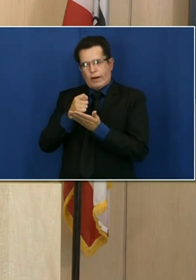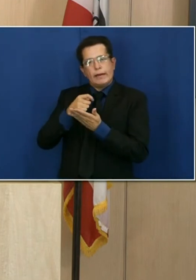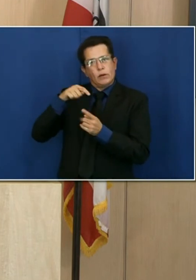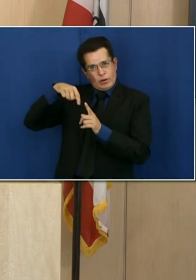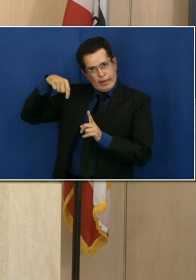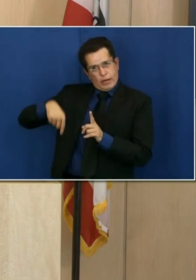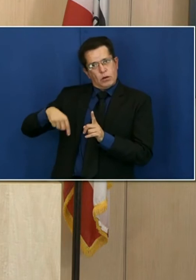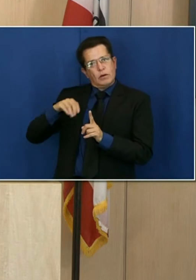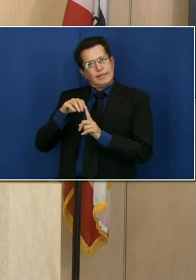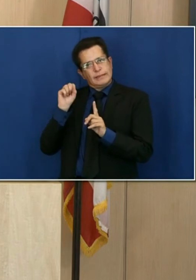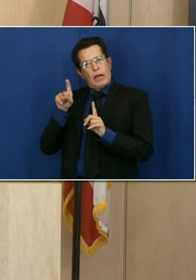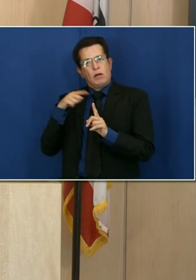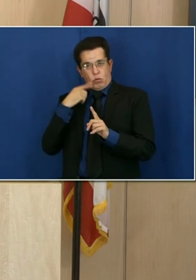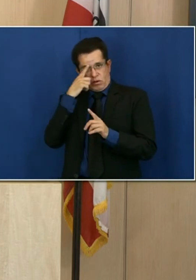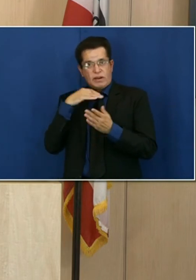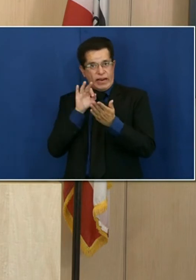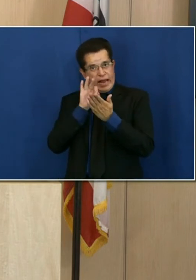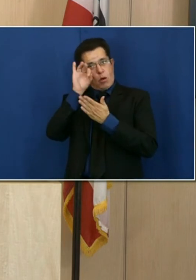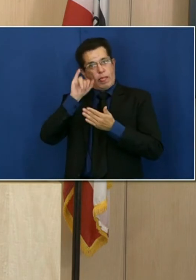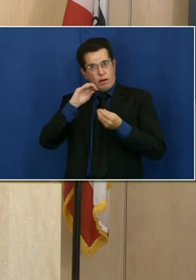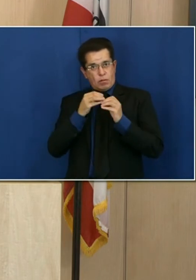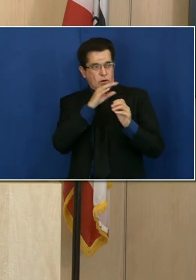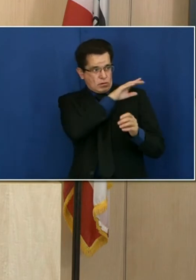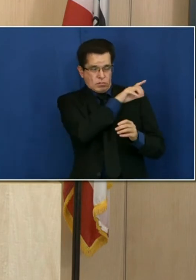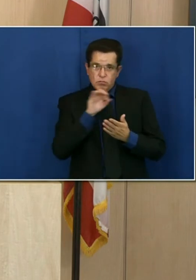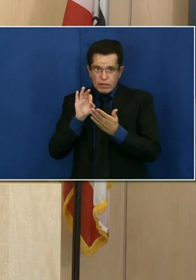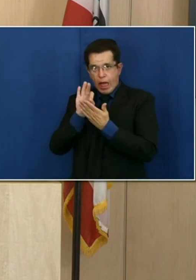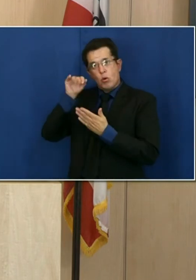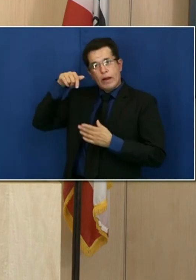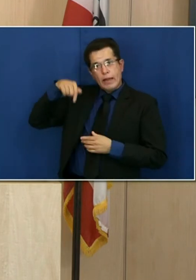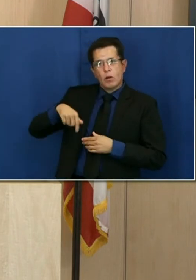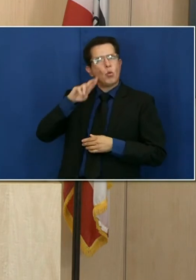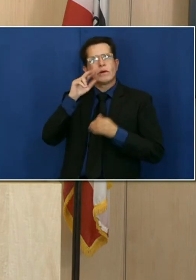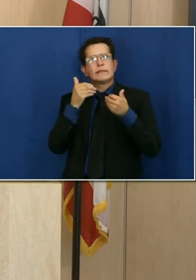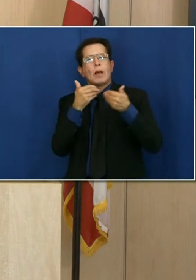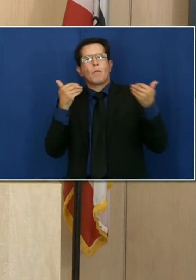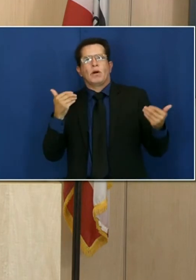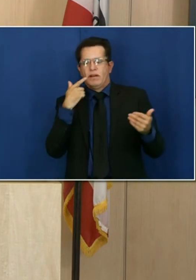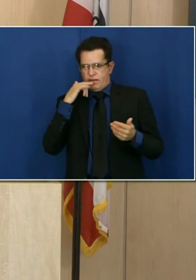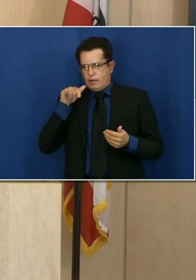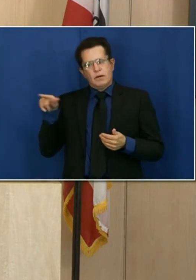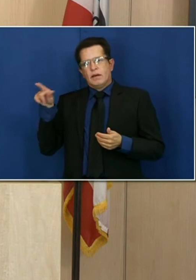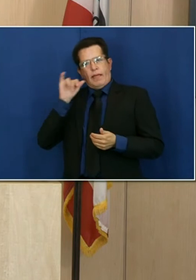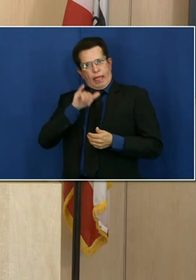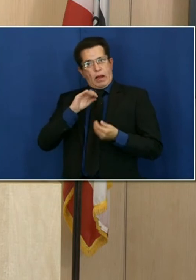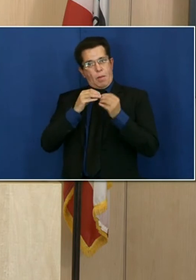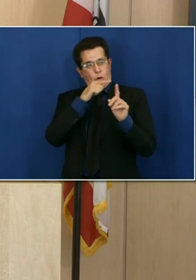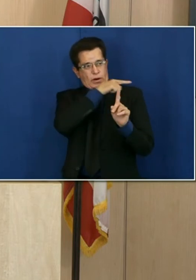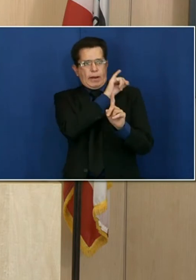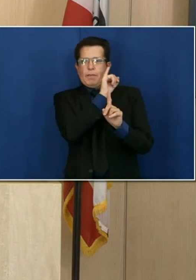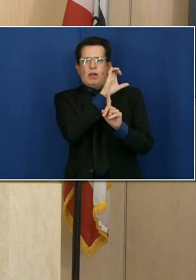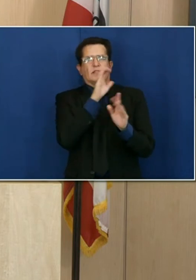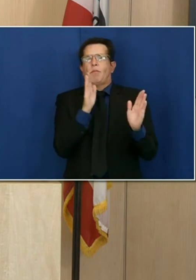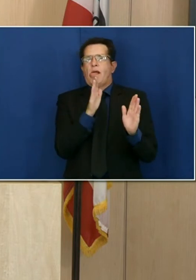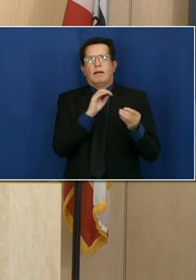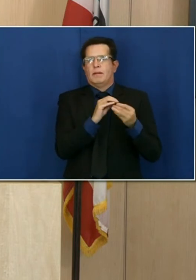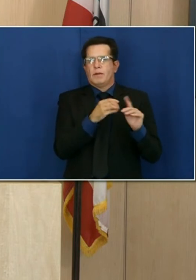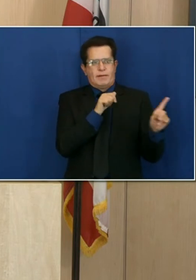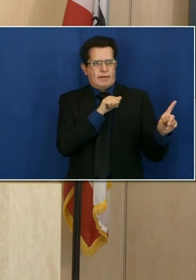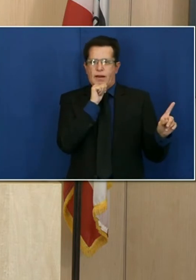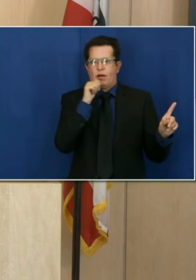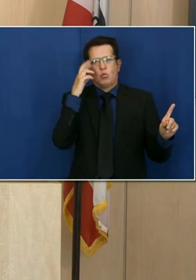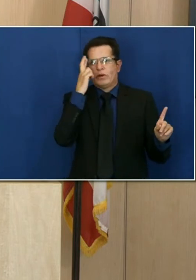with ours, or are they counted separately? Those numbers are very small and certainly not responsible for the increase